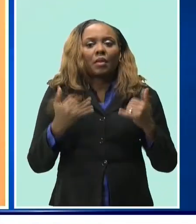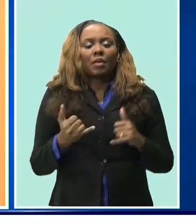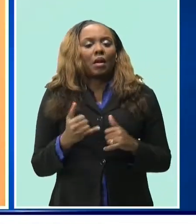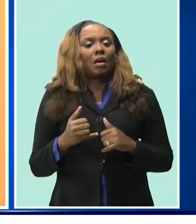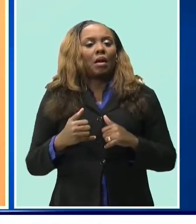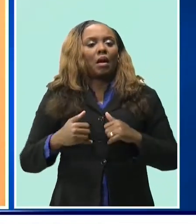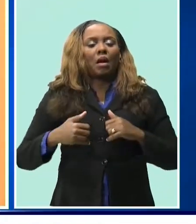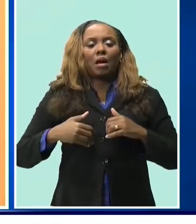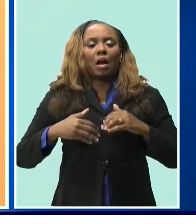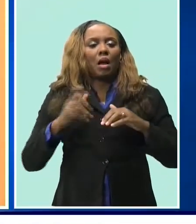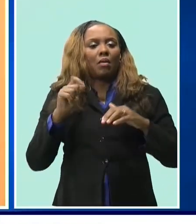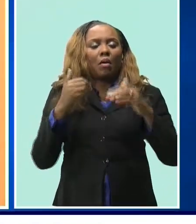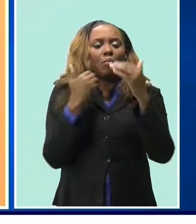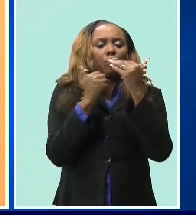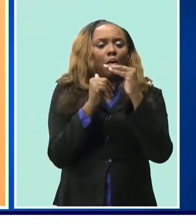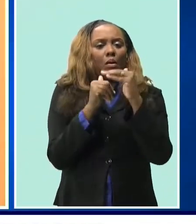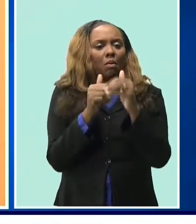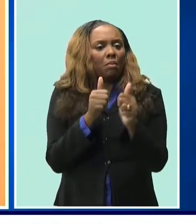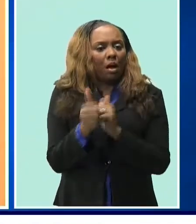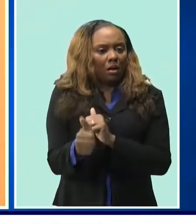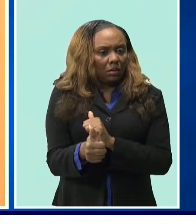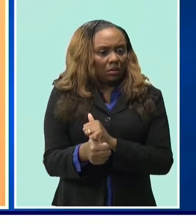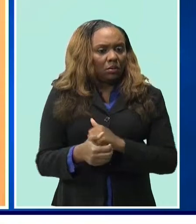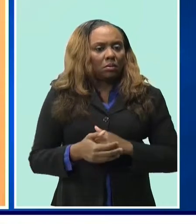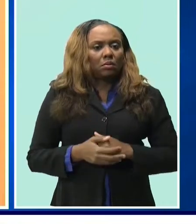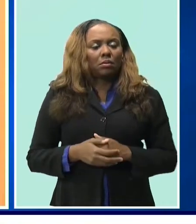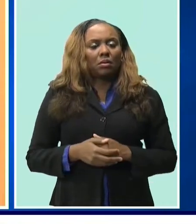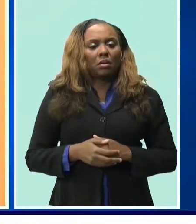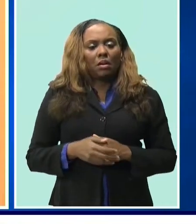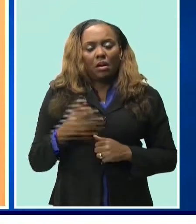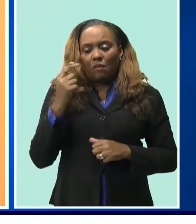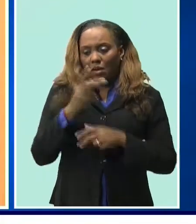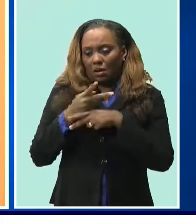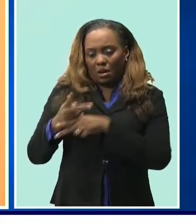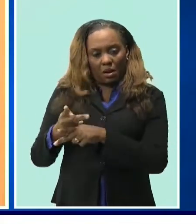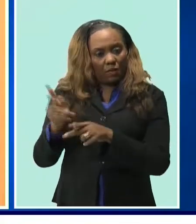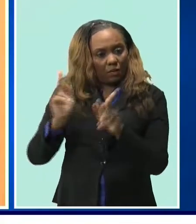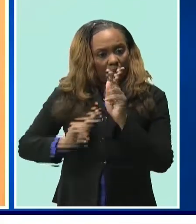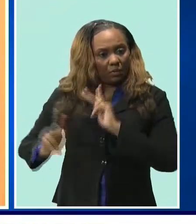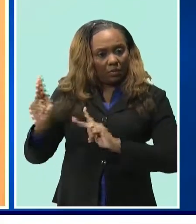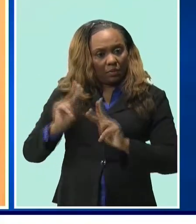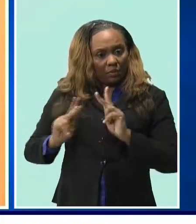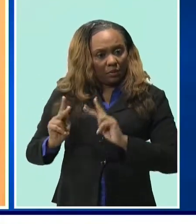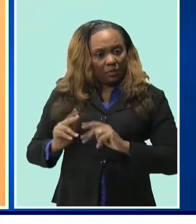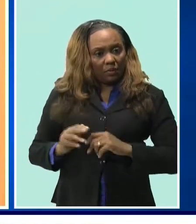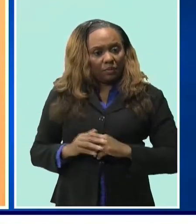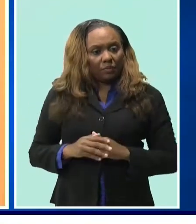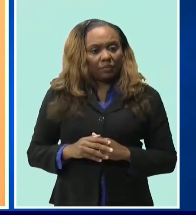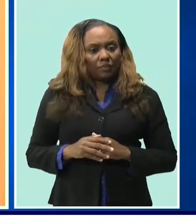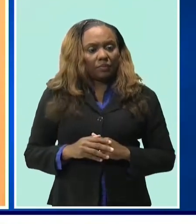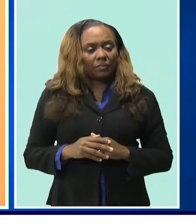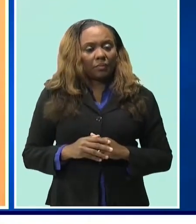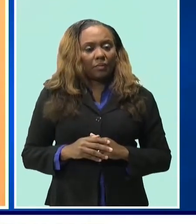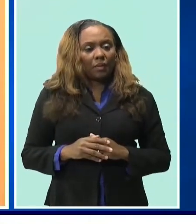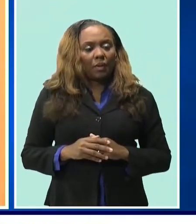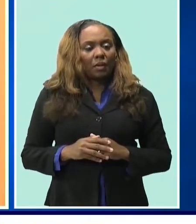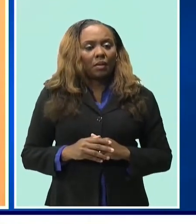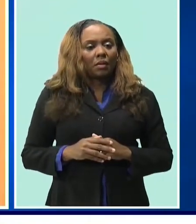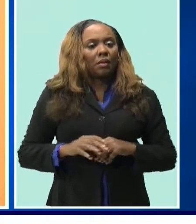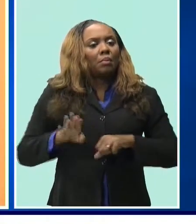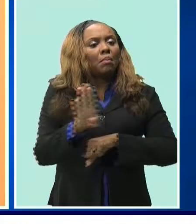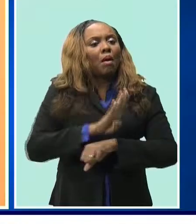given for any one individual, any one elderly person, and is appealing really to the population of Barbados